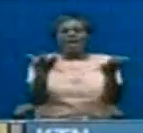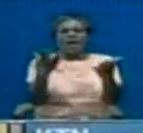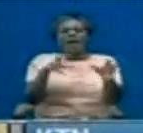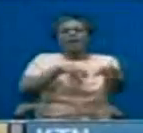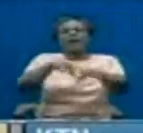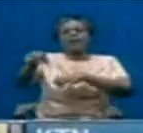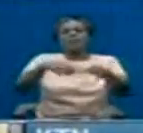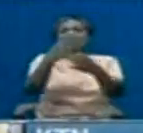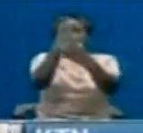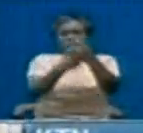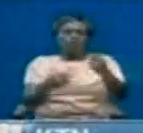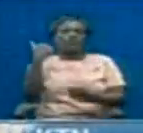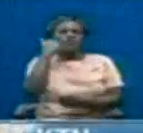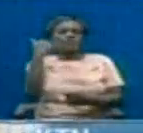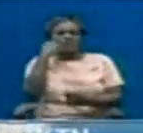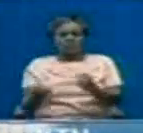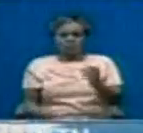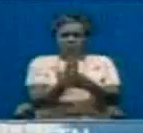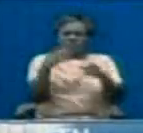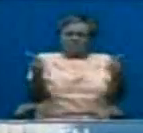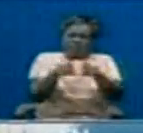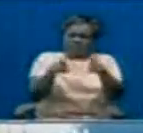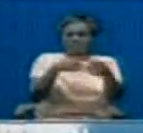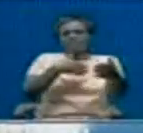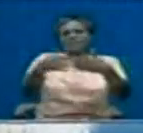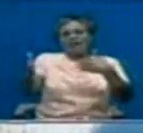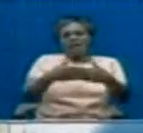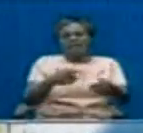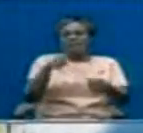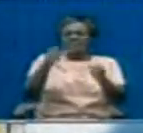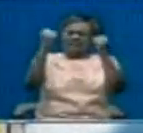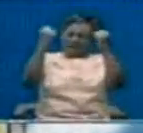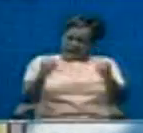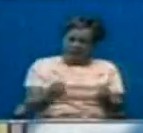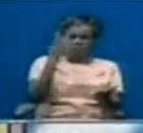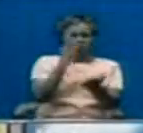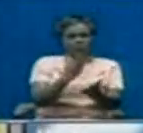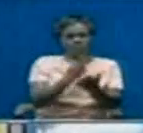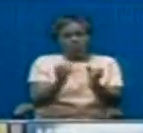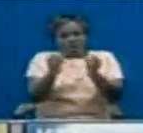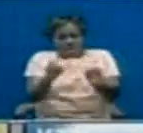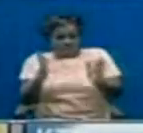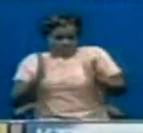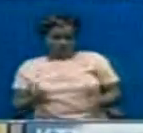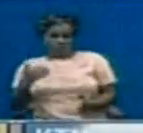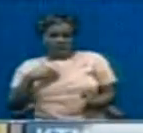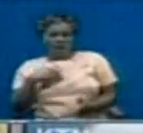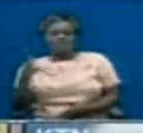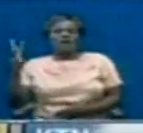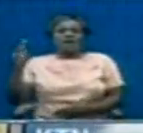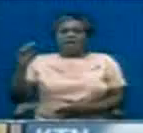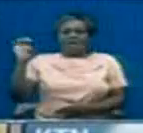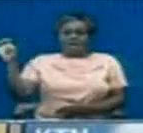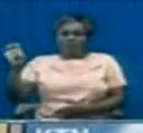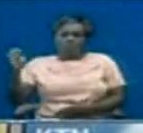And both diseases do cause virtually the same symptoms. So it would be very difficult to know if someone has Ebola or the